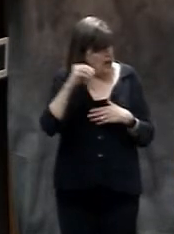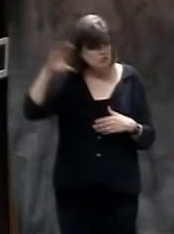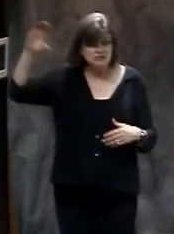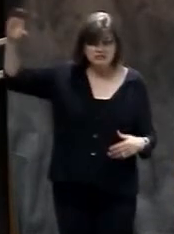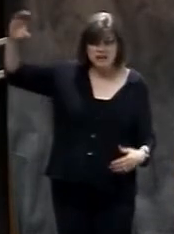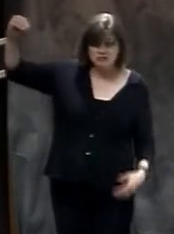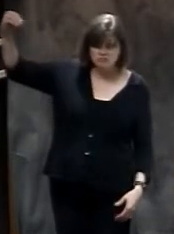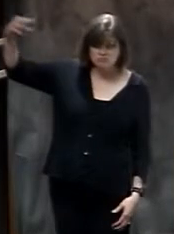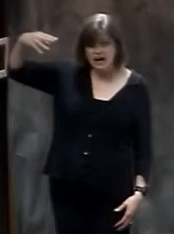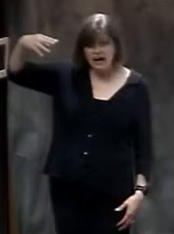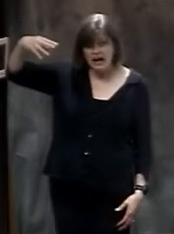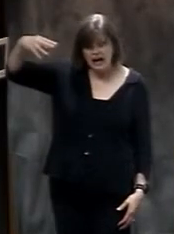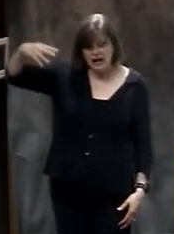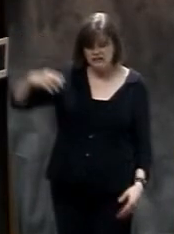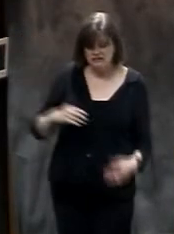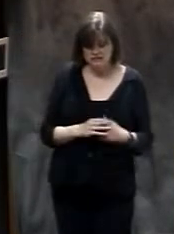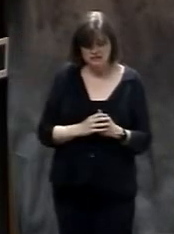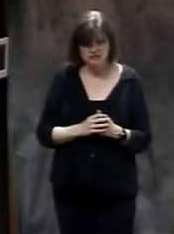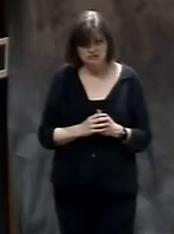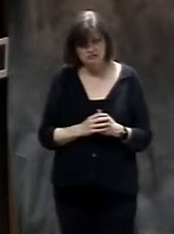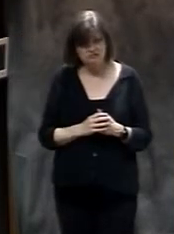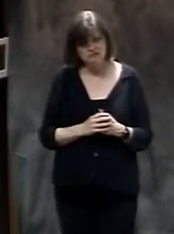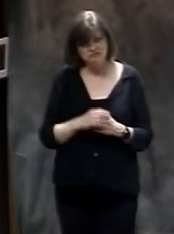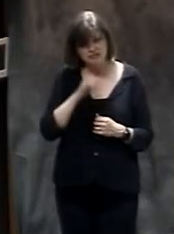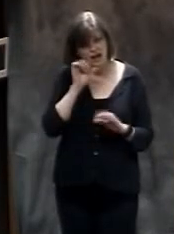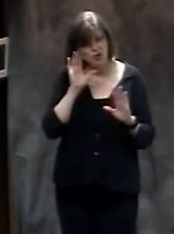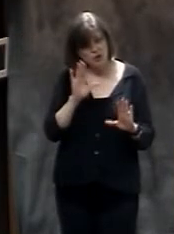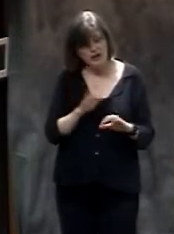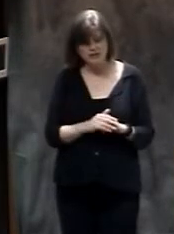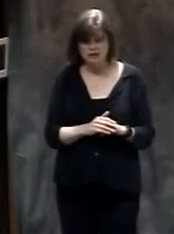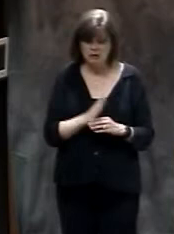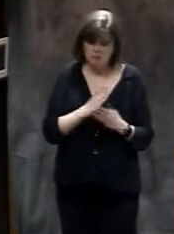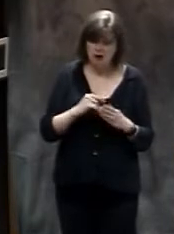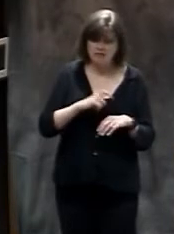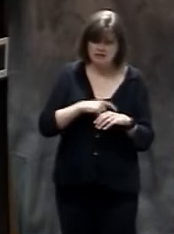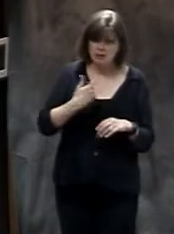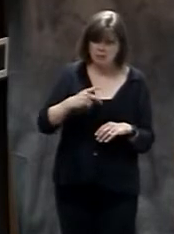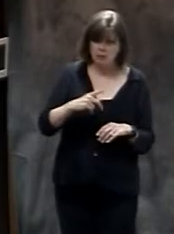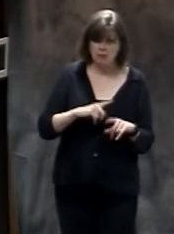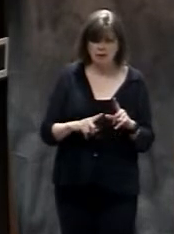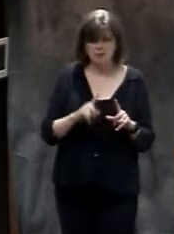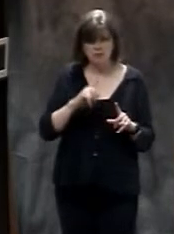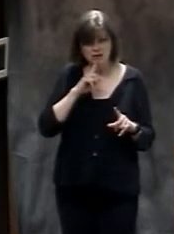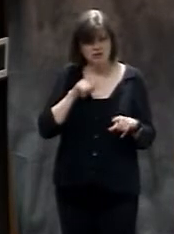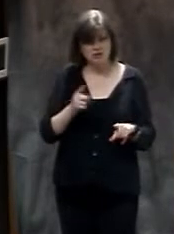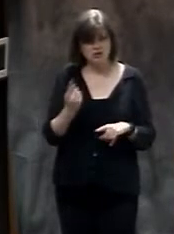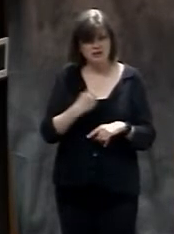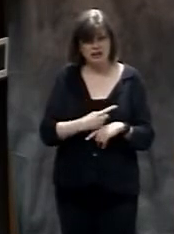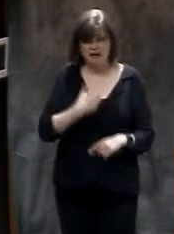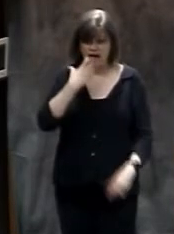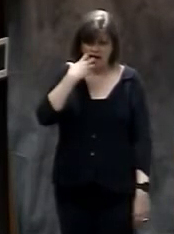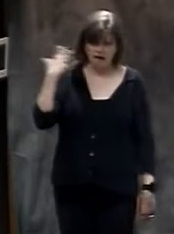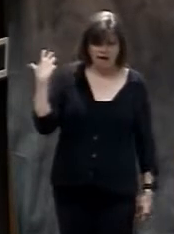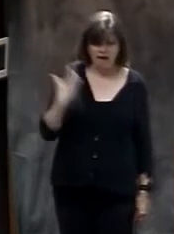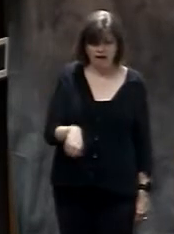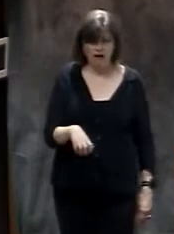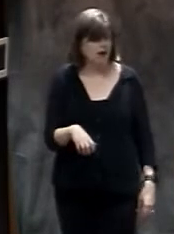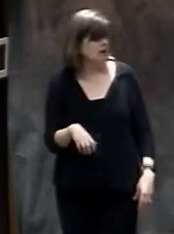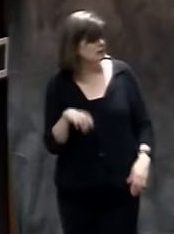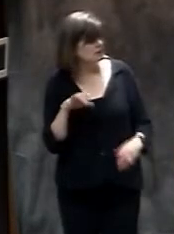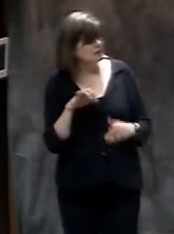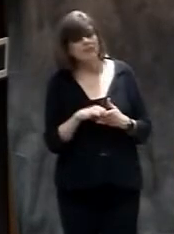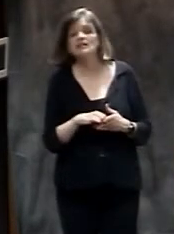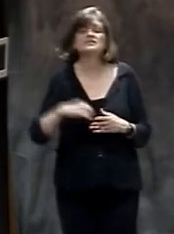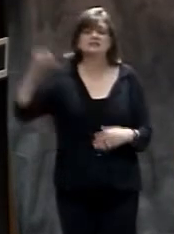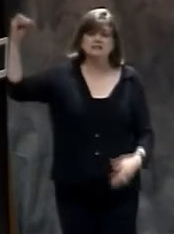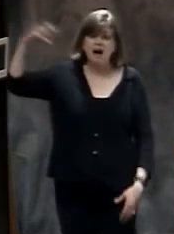in that ideal zone for part of the time, but it gets really hot during the day here in the this direct sunlight.